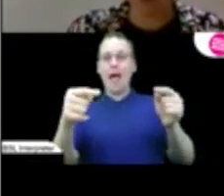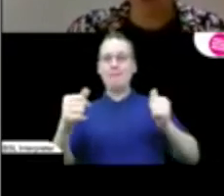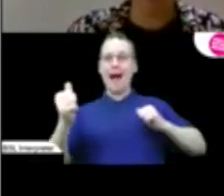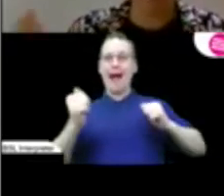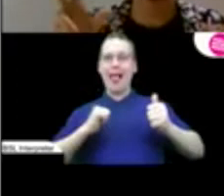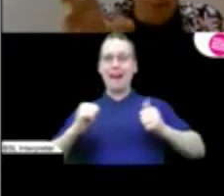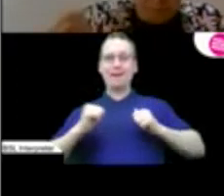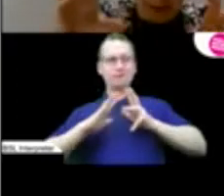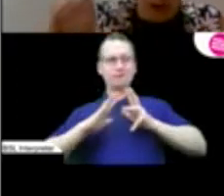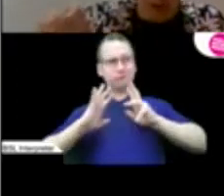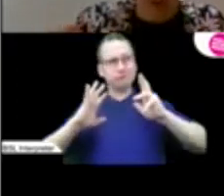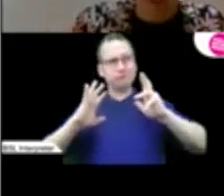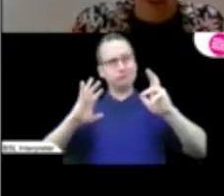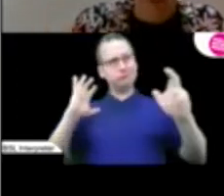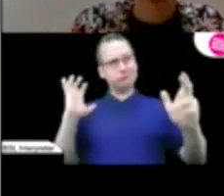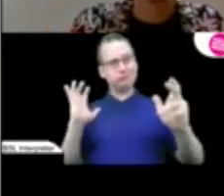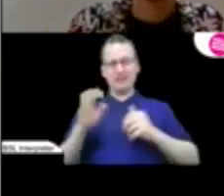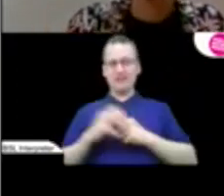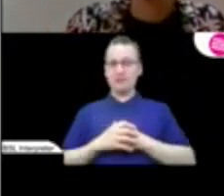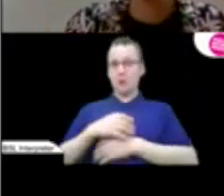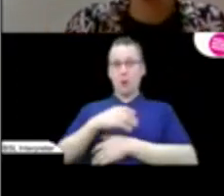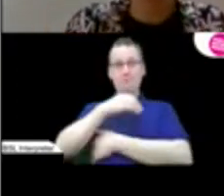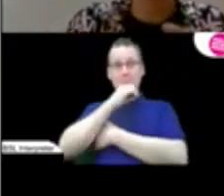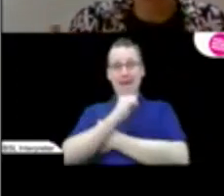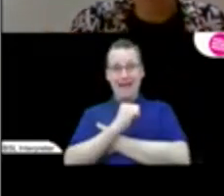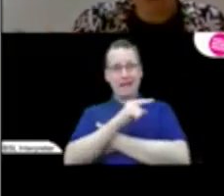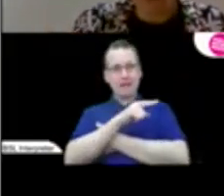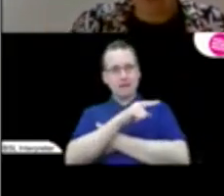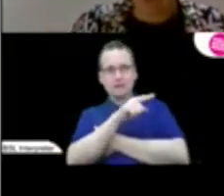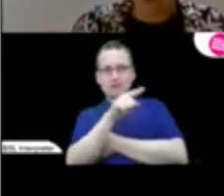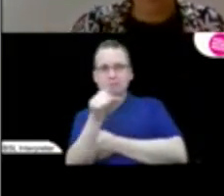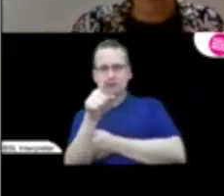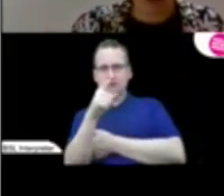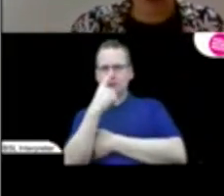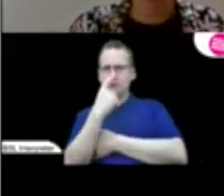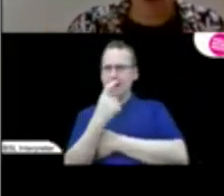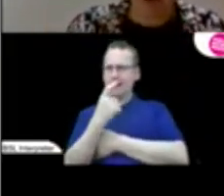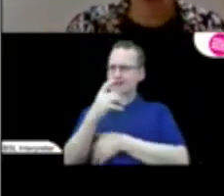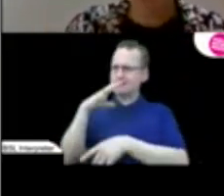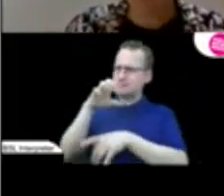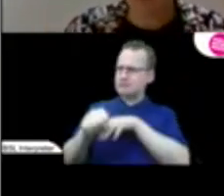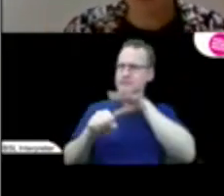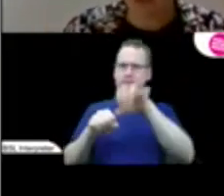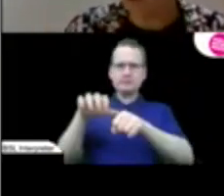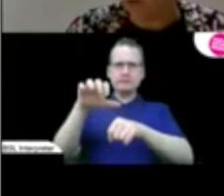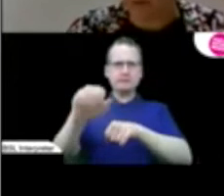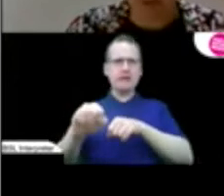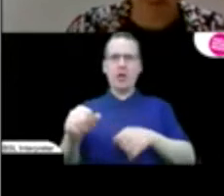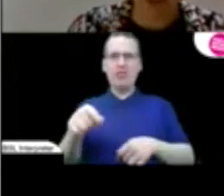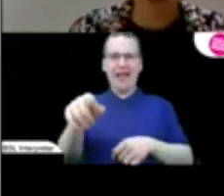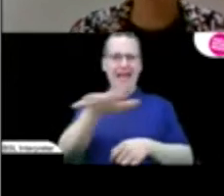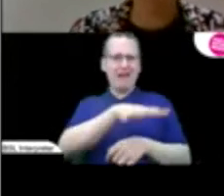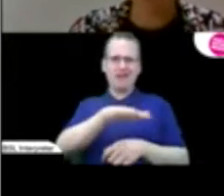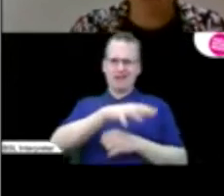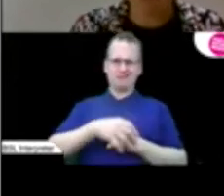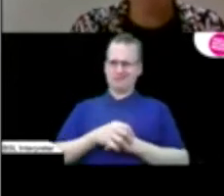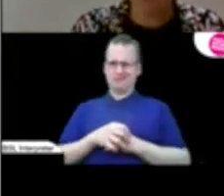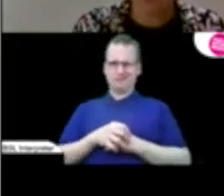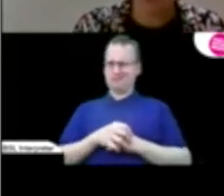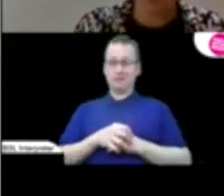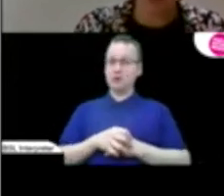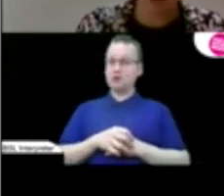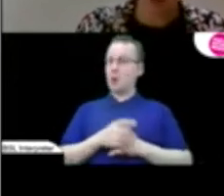way that men on the ground could police all of this area. So it was